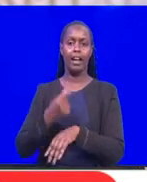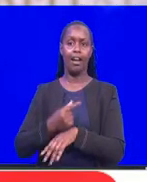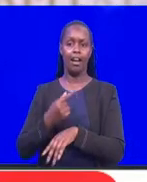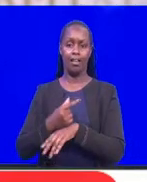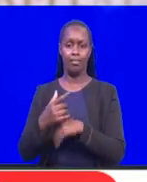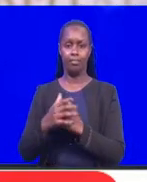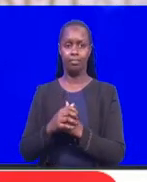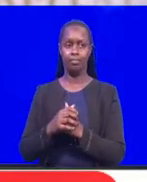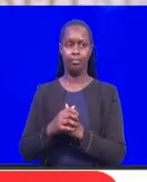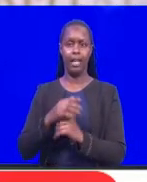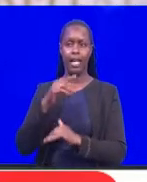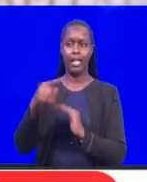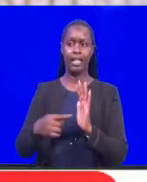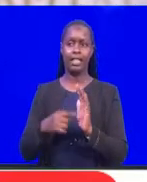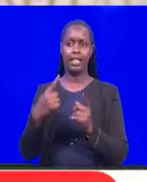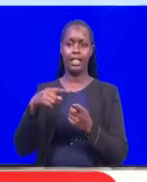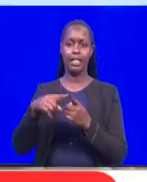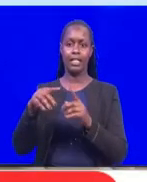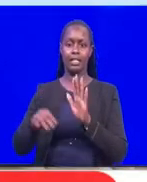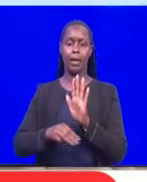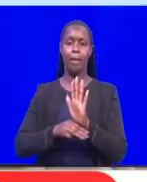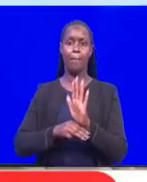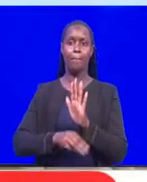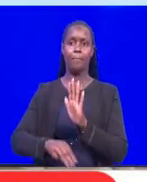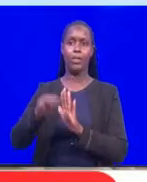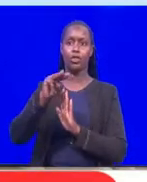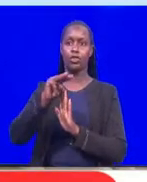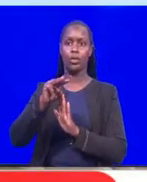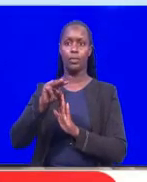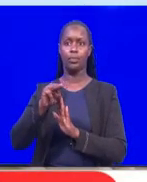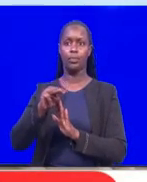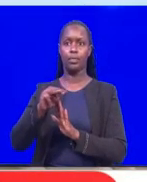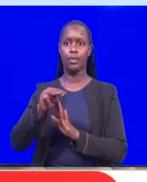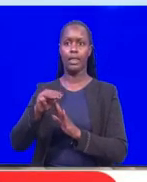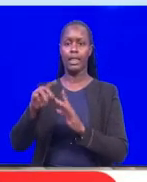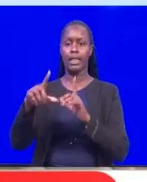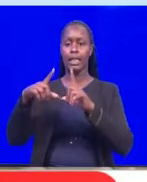Actually matured when it comes to the issues of regulation. Our message to